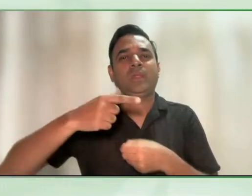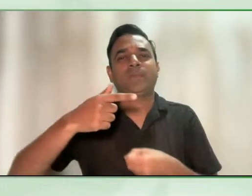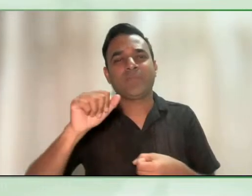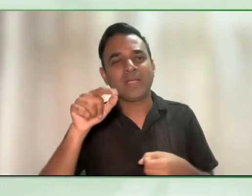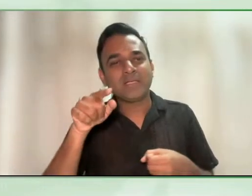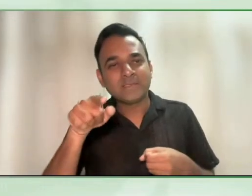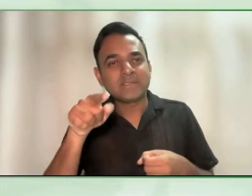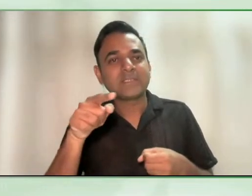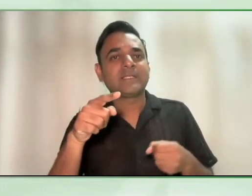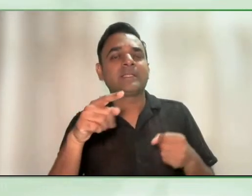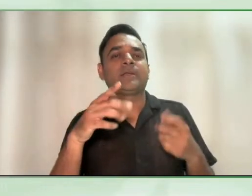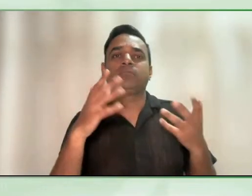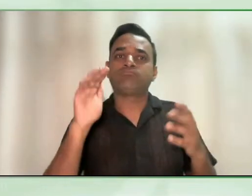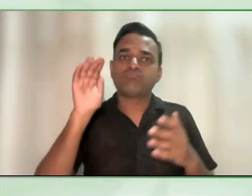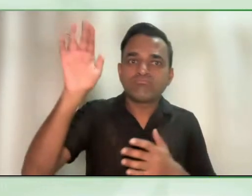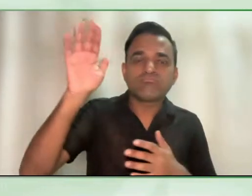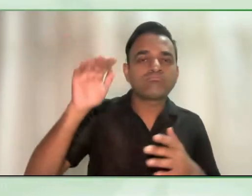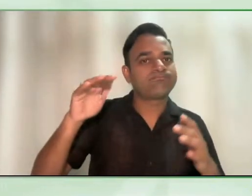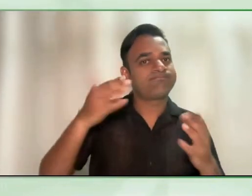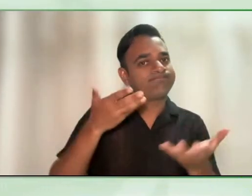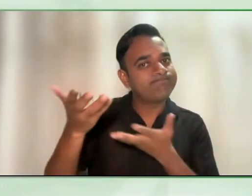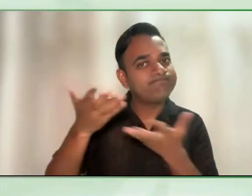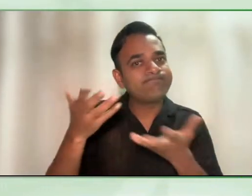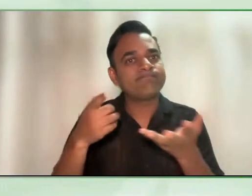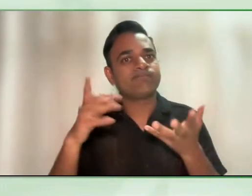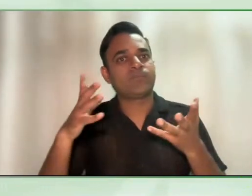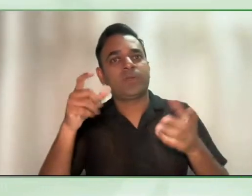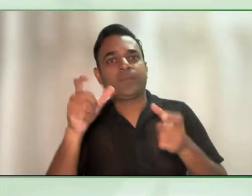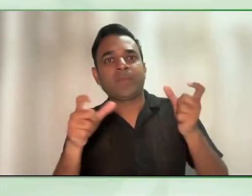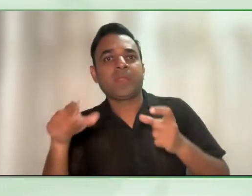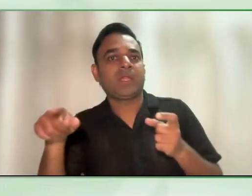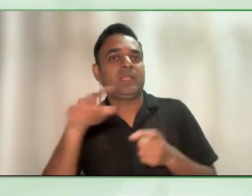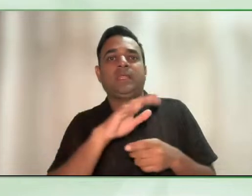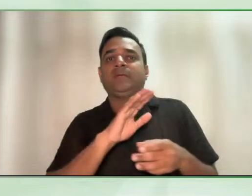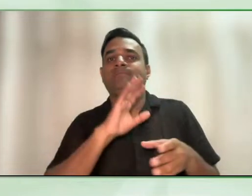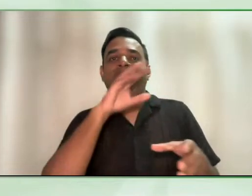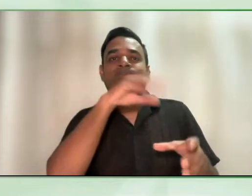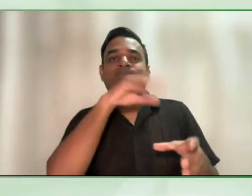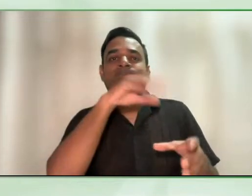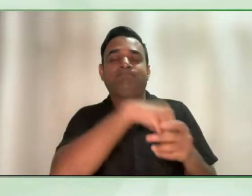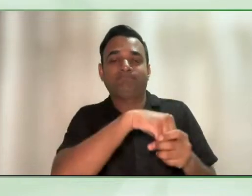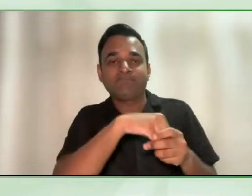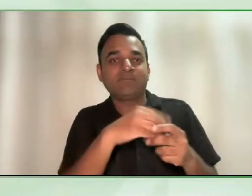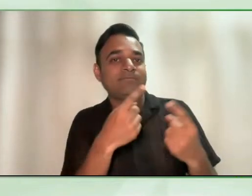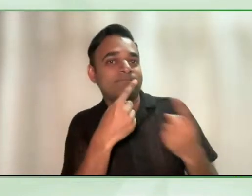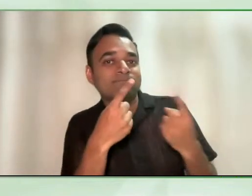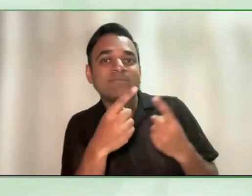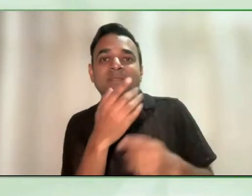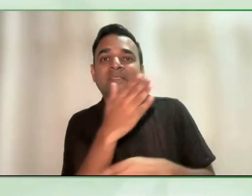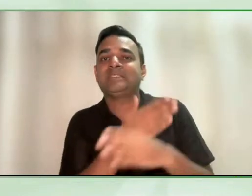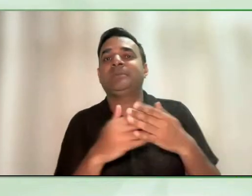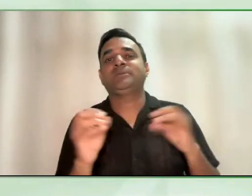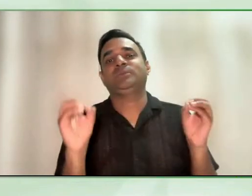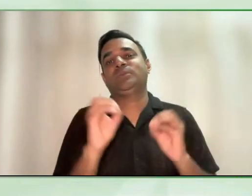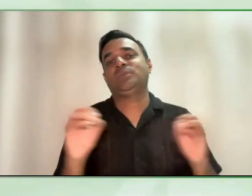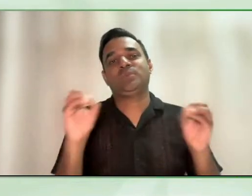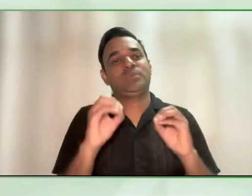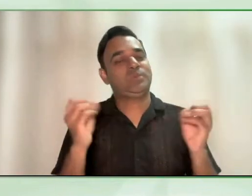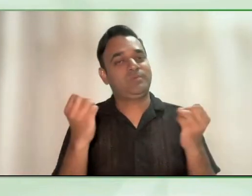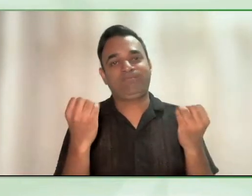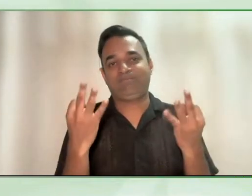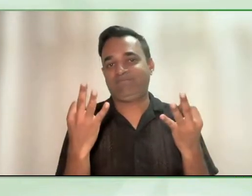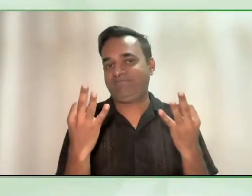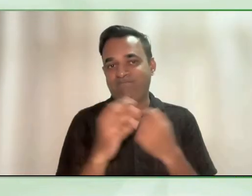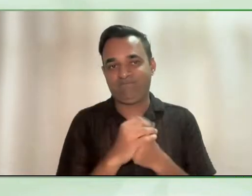the IMF has pulled out some very good practices in Bangladesh and in Bhutan. The World Bank, as part of